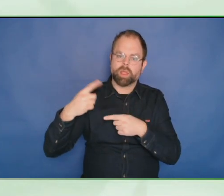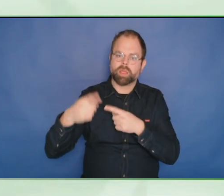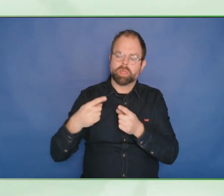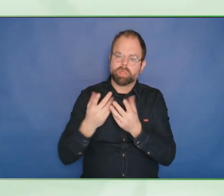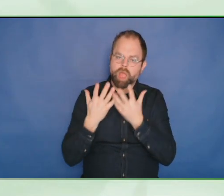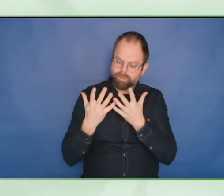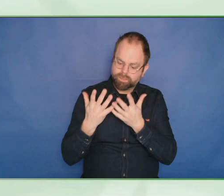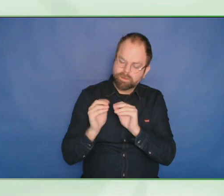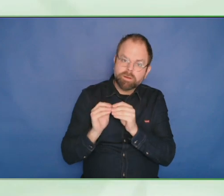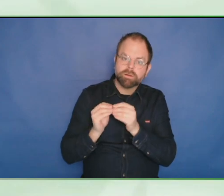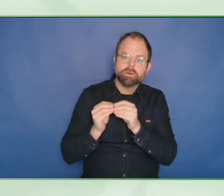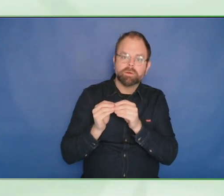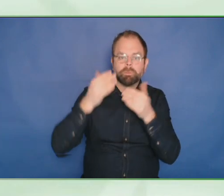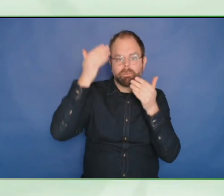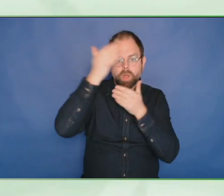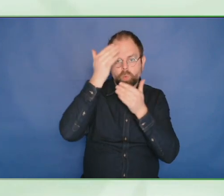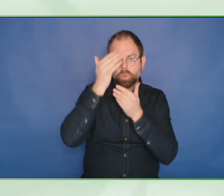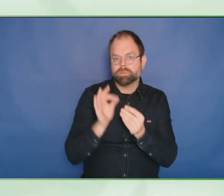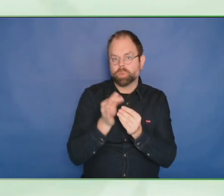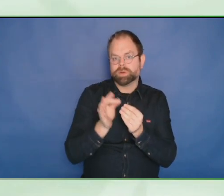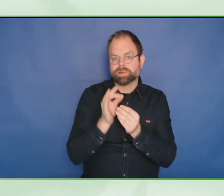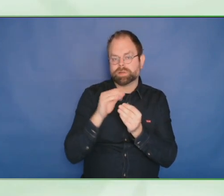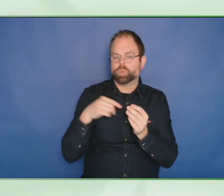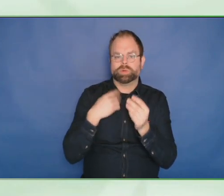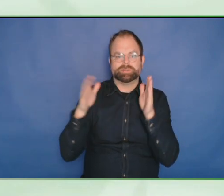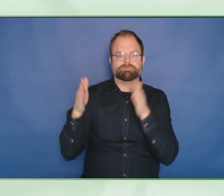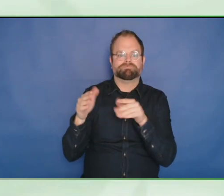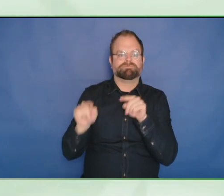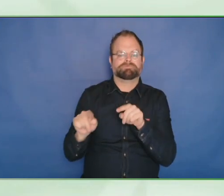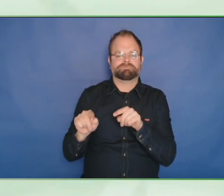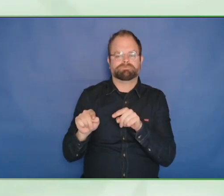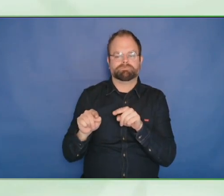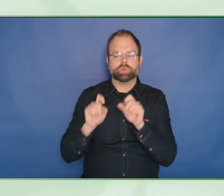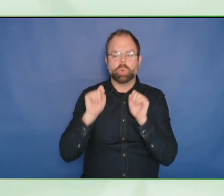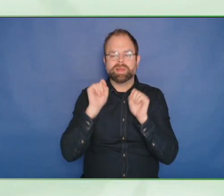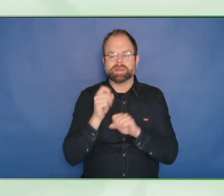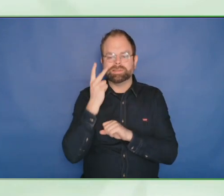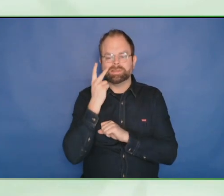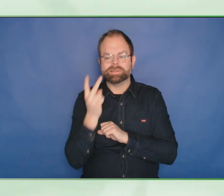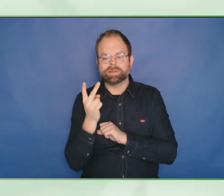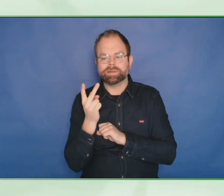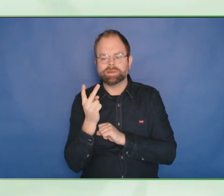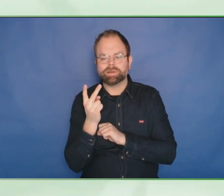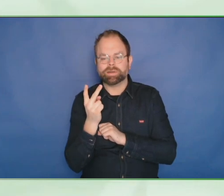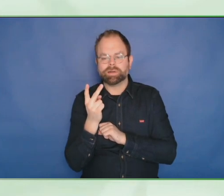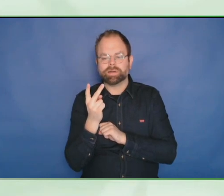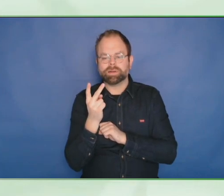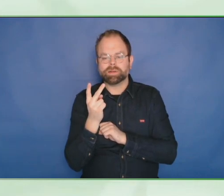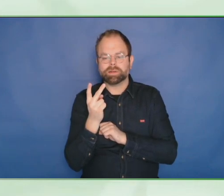seeing their disability as something that stops them from reaching their goal anymore, because they have the support they need